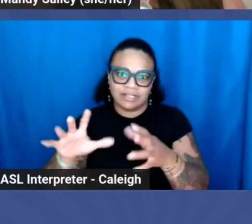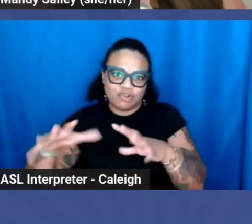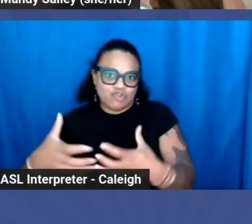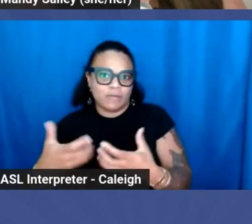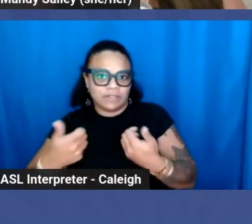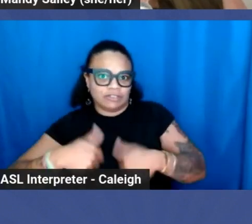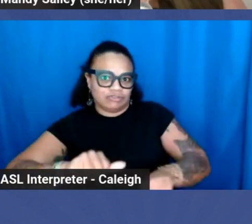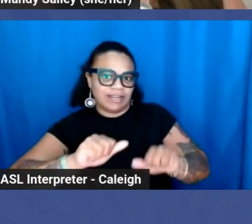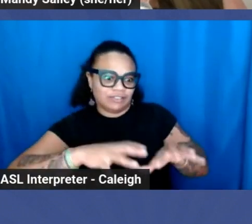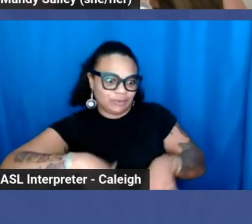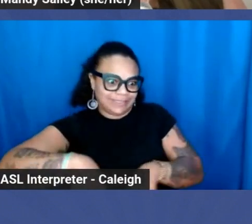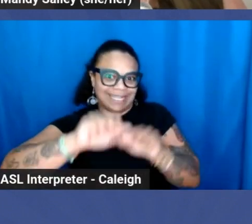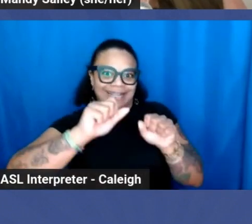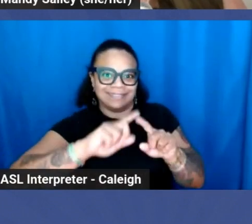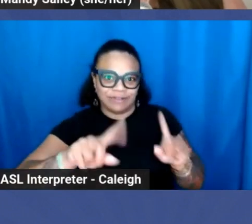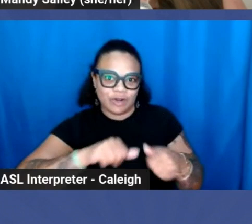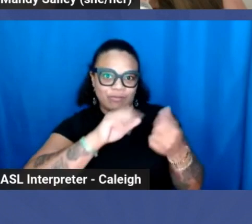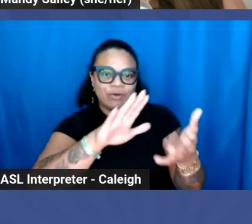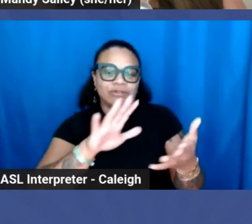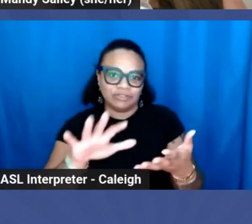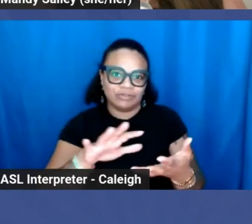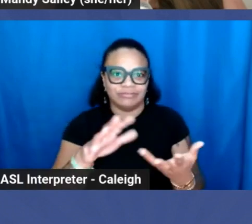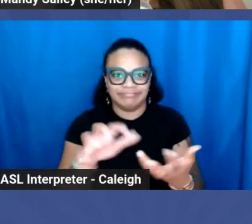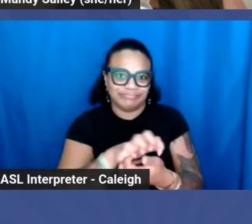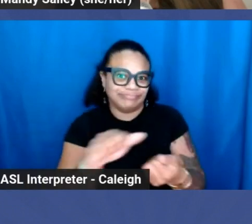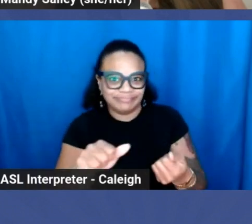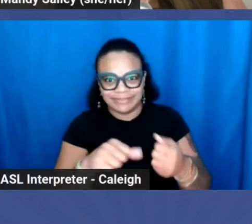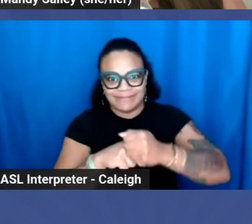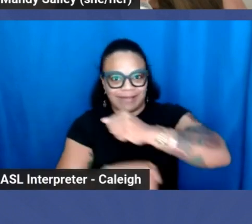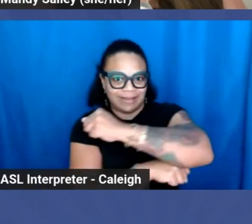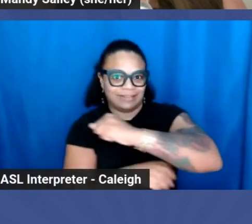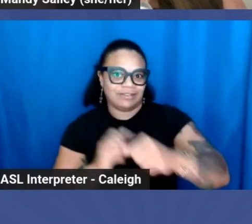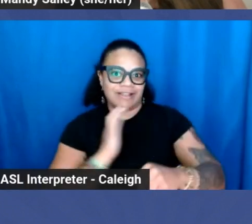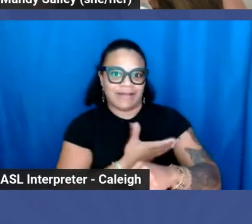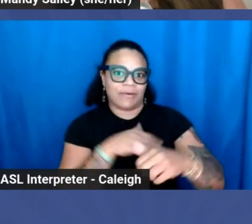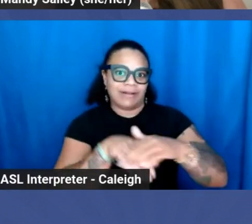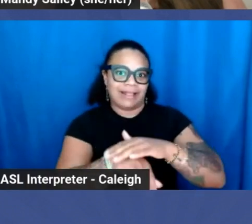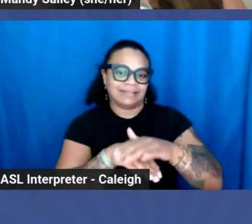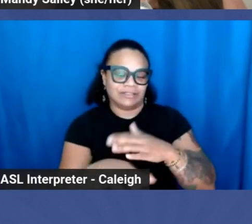take to really attack the root and foundation